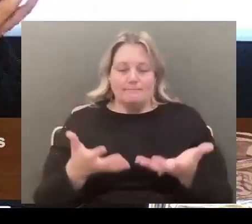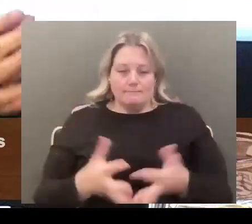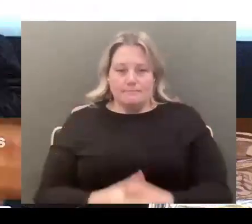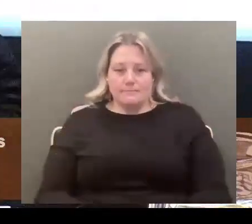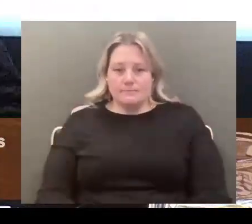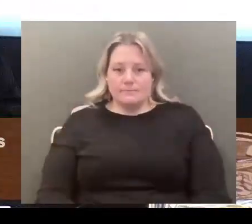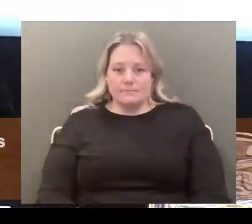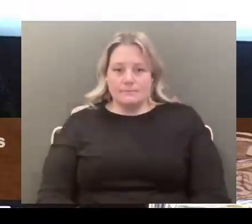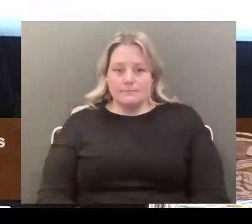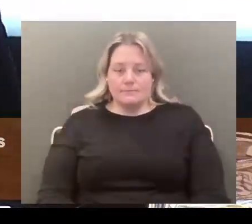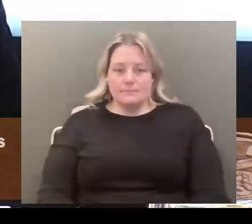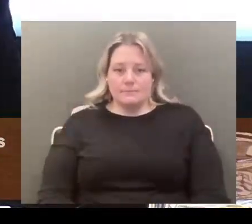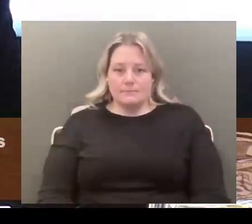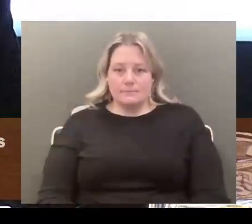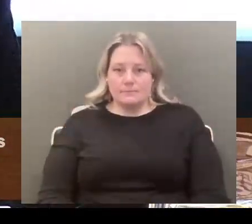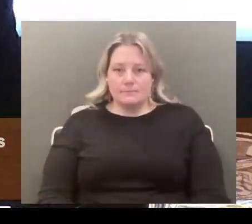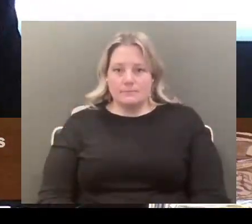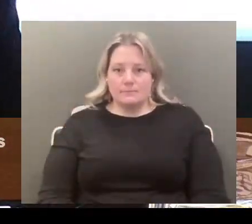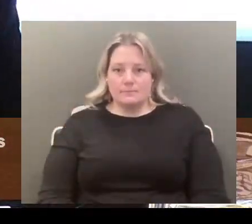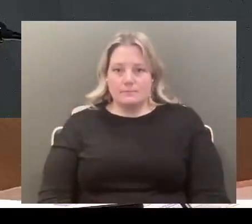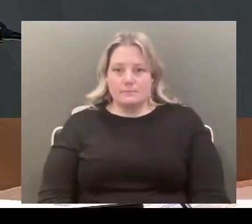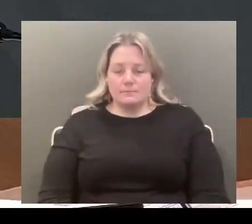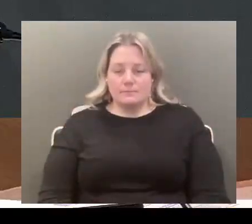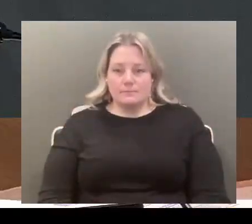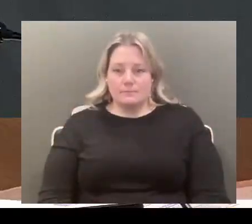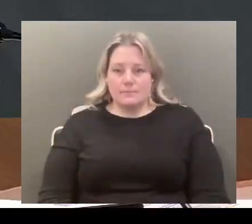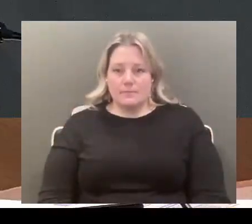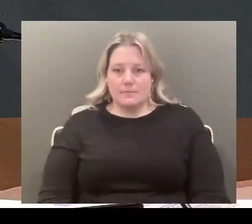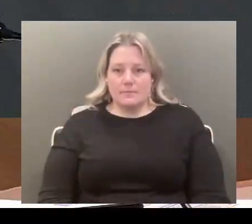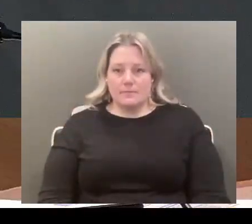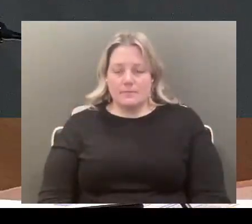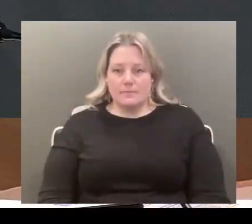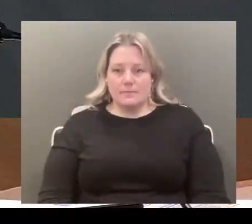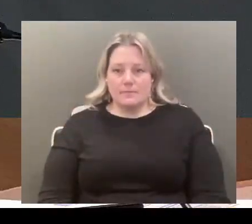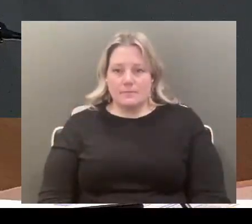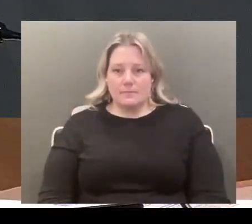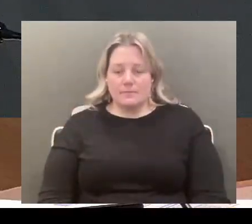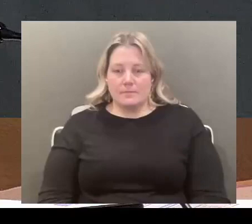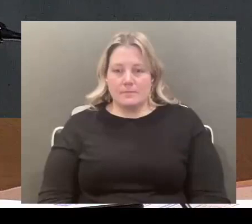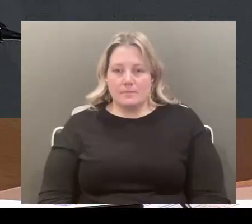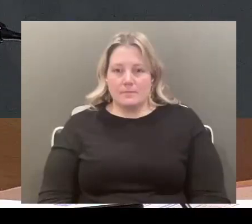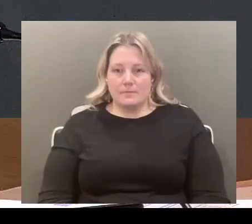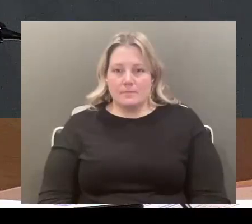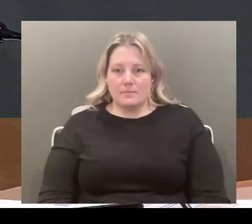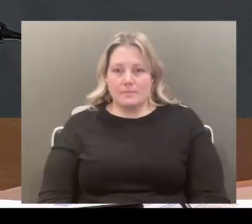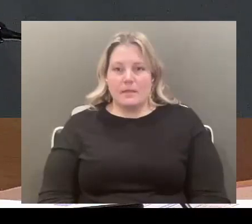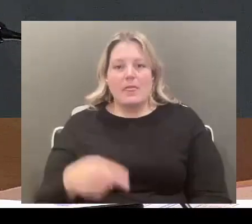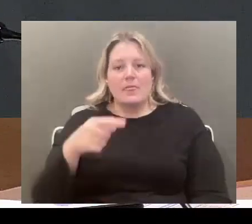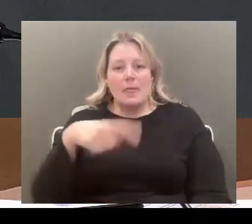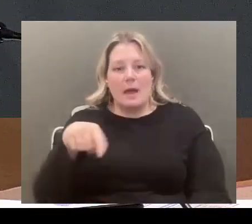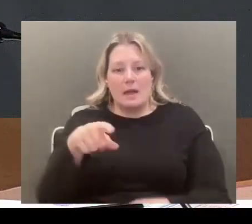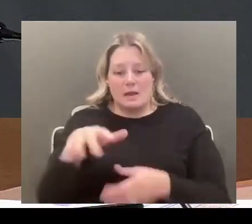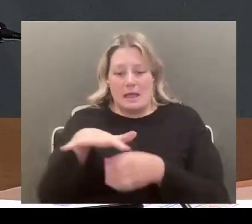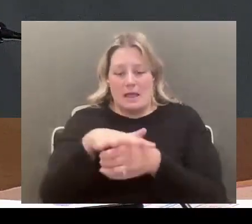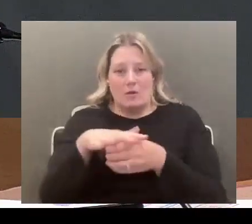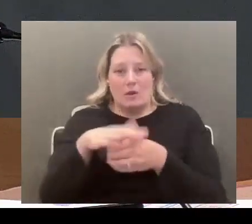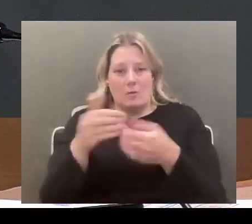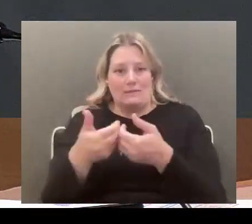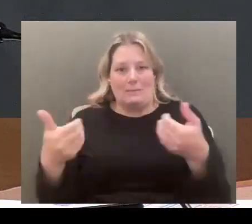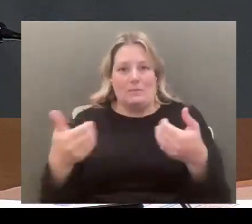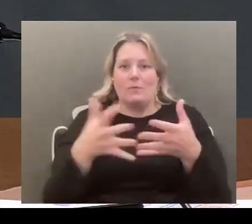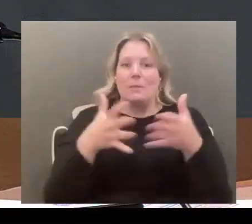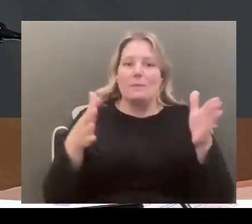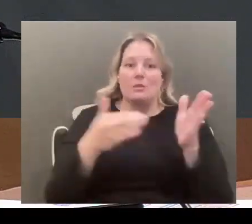So I'm hoping that that goes. Inmar was excised, wasn't it, from the. It was. So, but it seems